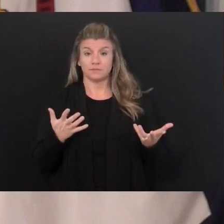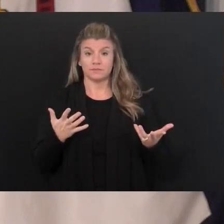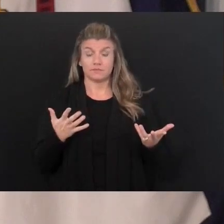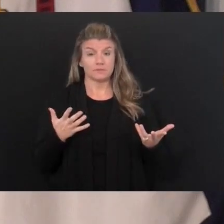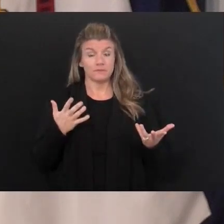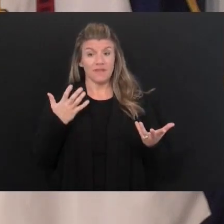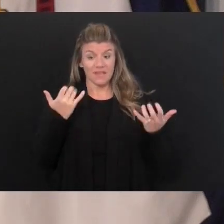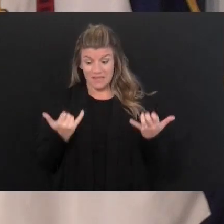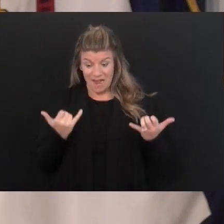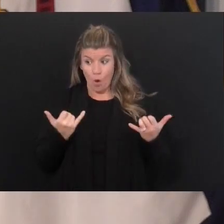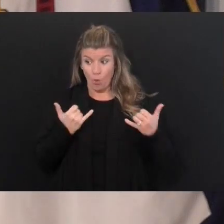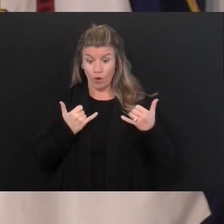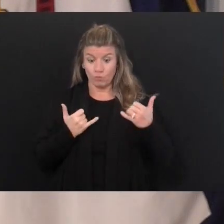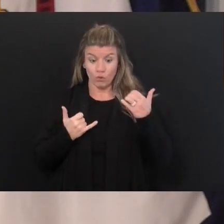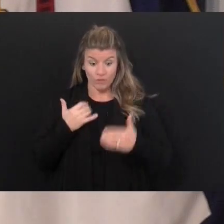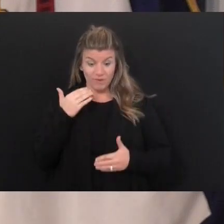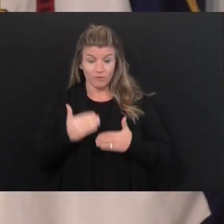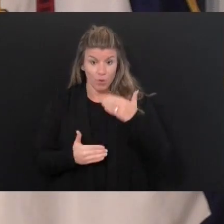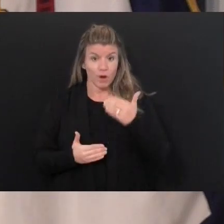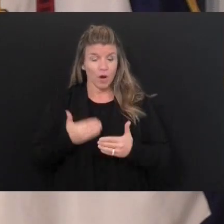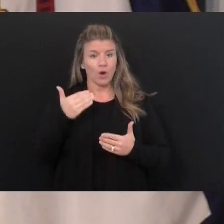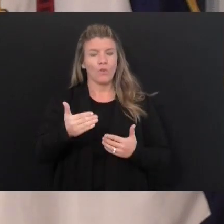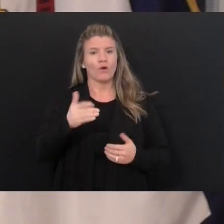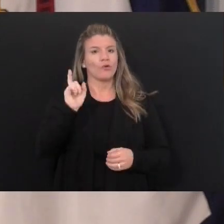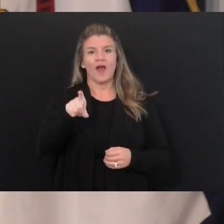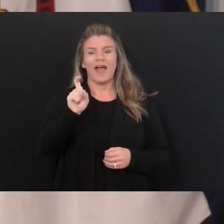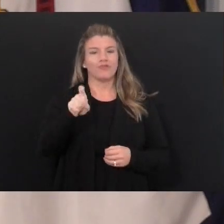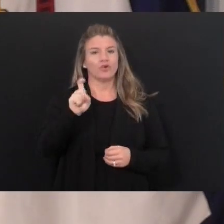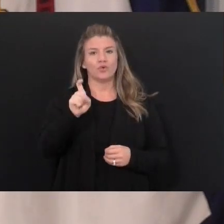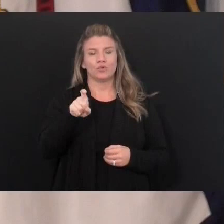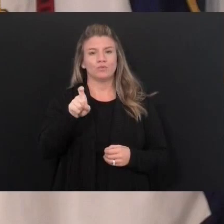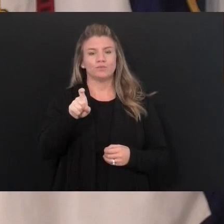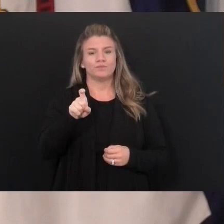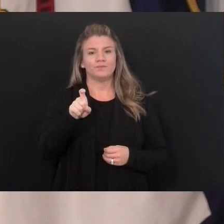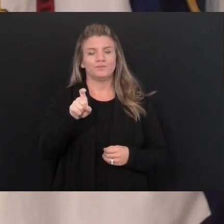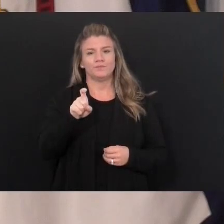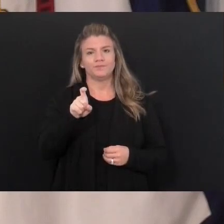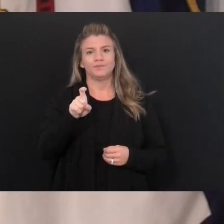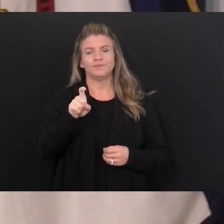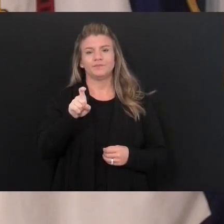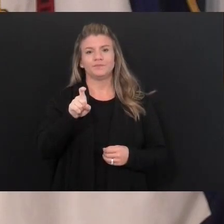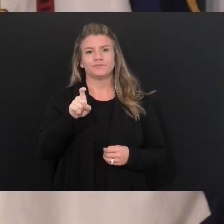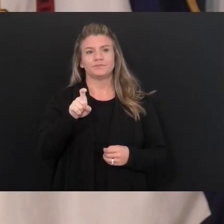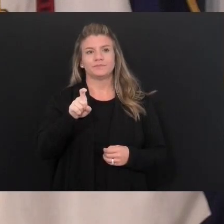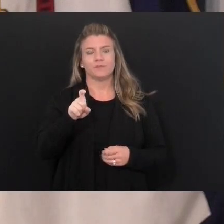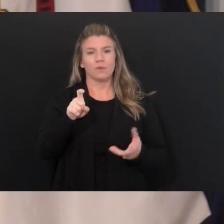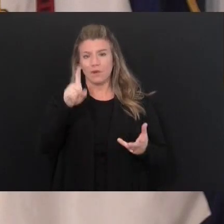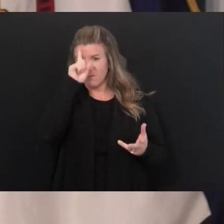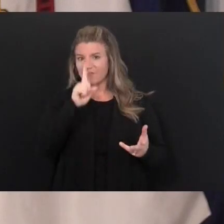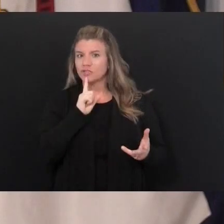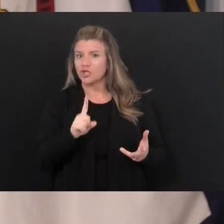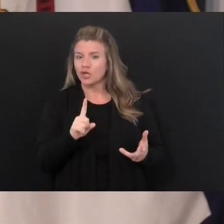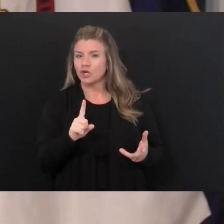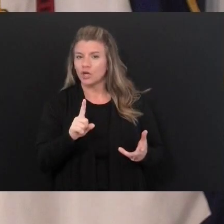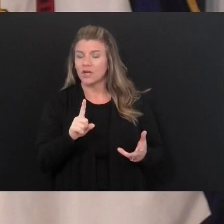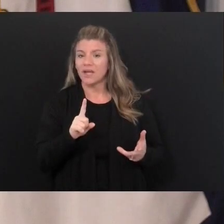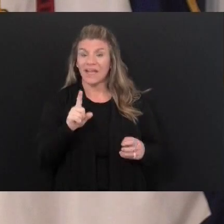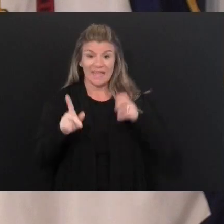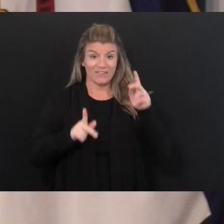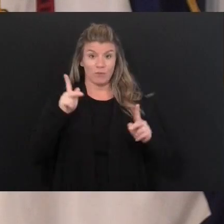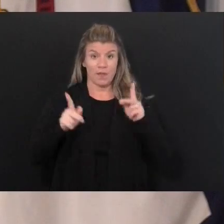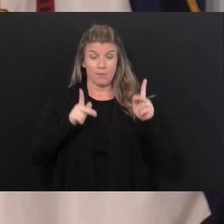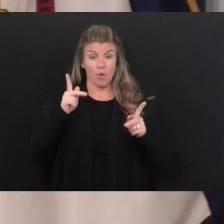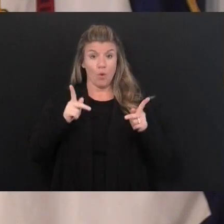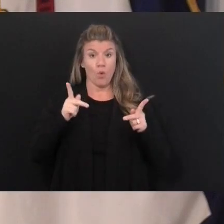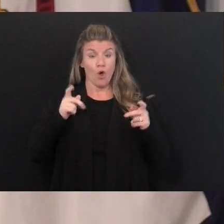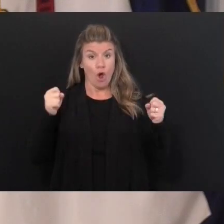as we go forward, we're just going to have to, be sure that if people